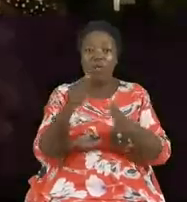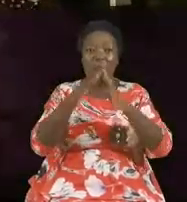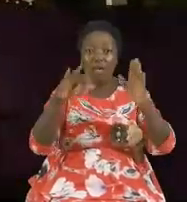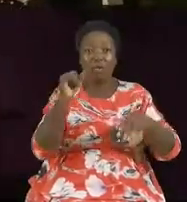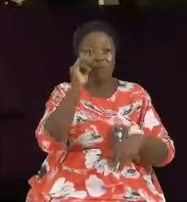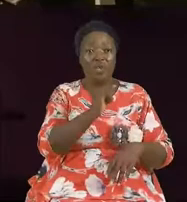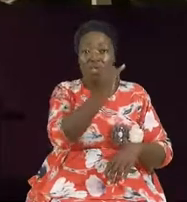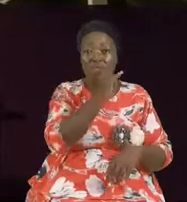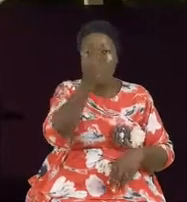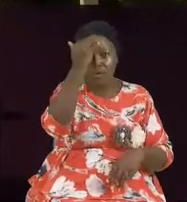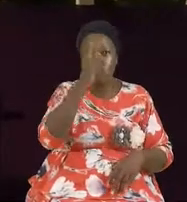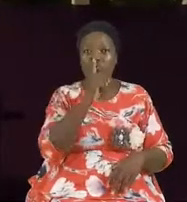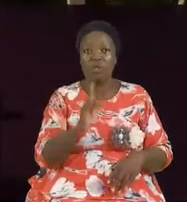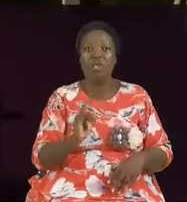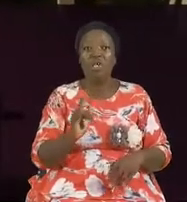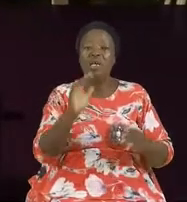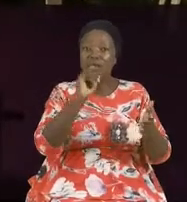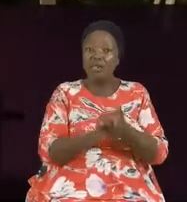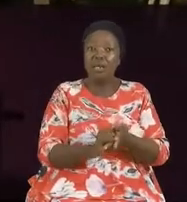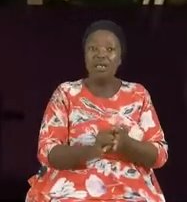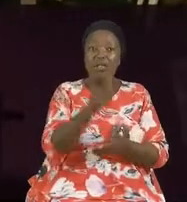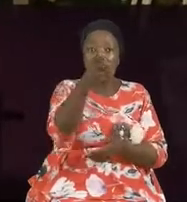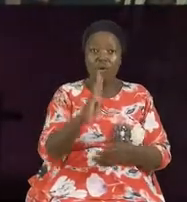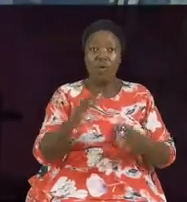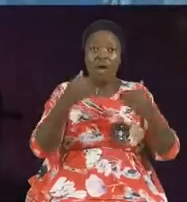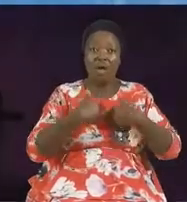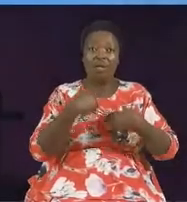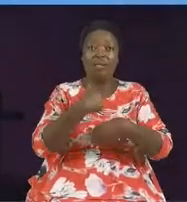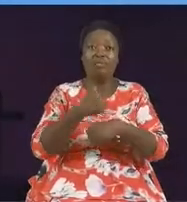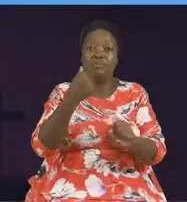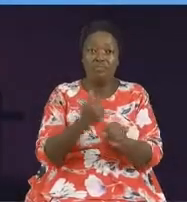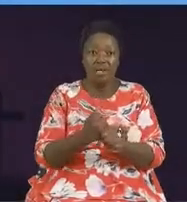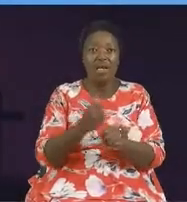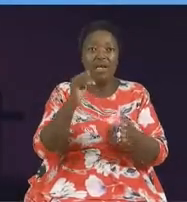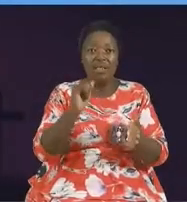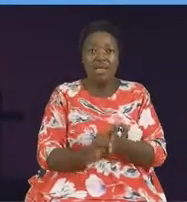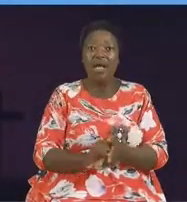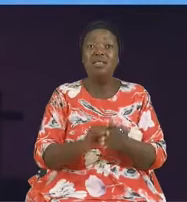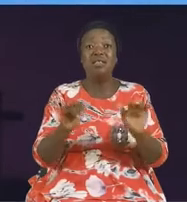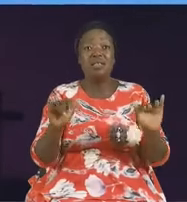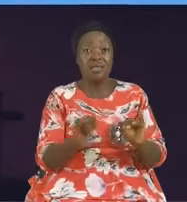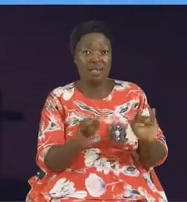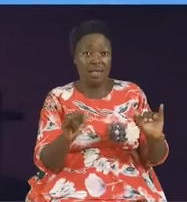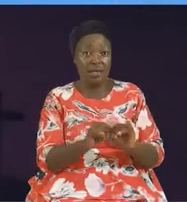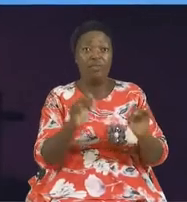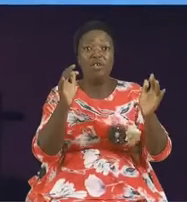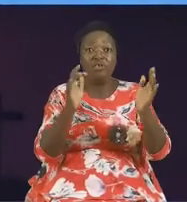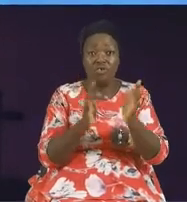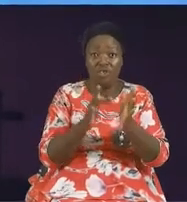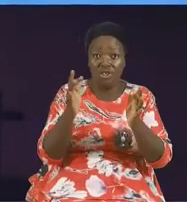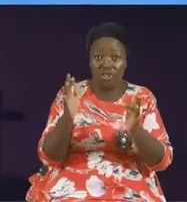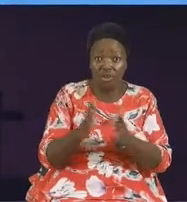Therefore, let all the house of Israel know assuredly that God has